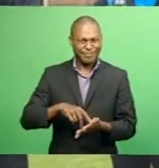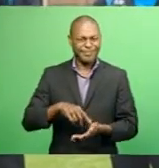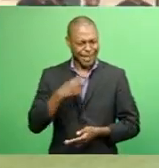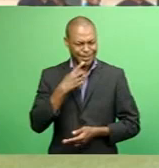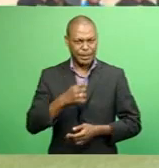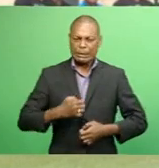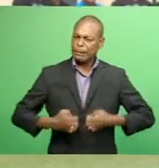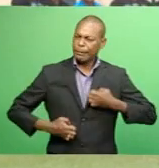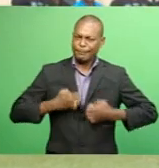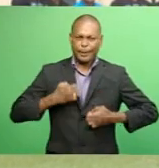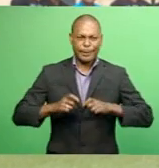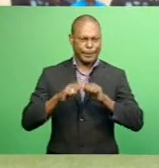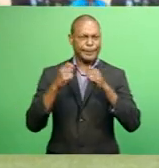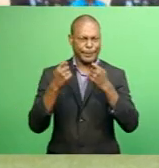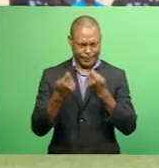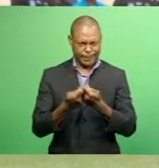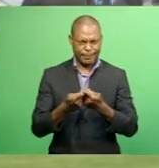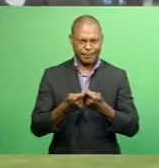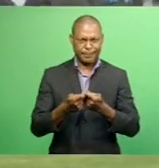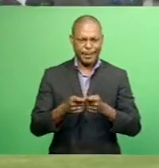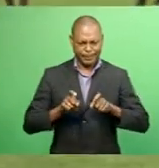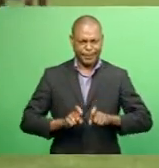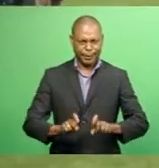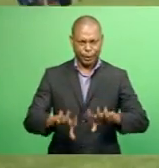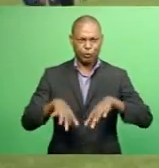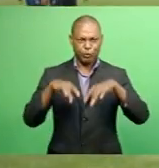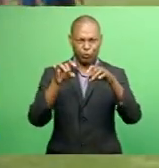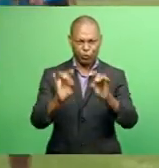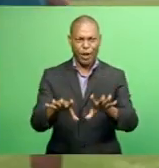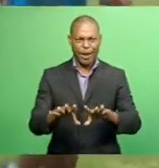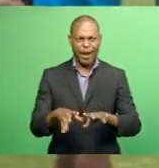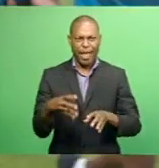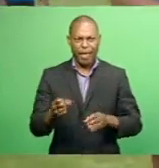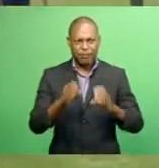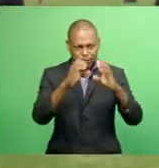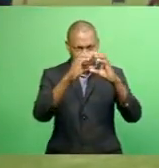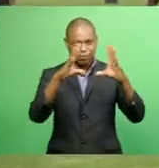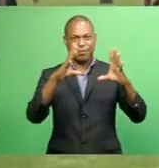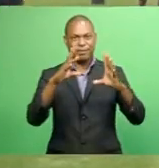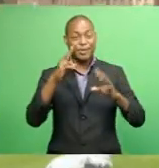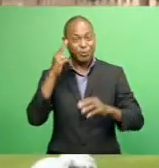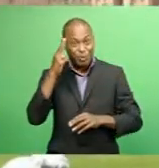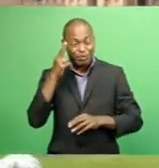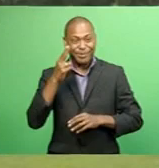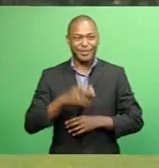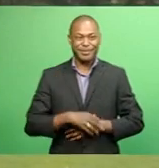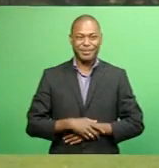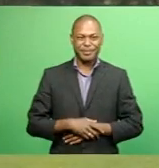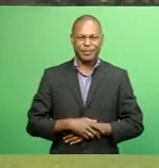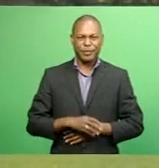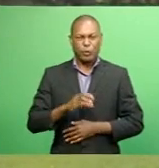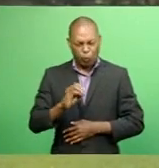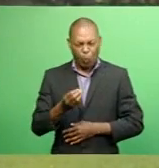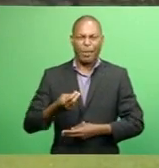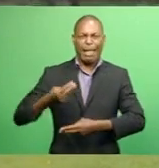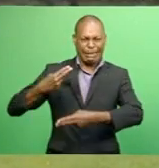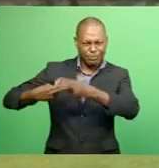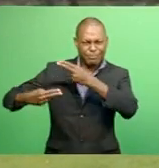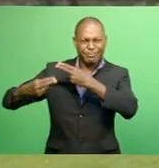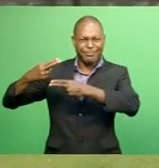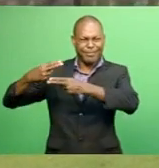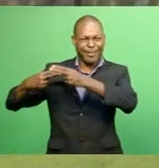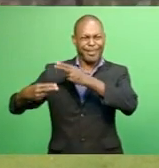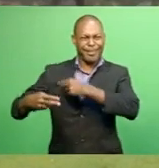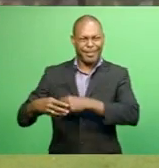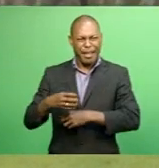team to be in Australia chasing its dreams. And it's been great to sort of get around and have a look at the joint. There's so much history and whatnot, and